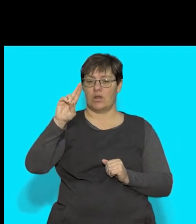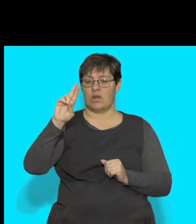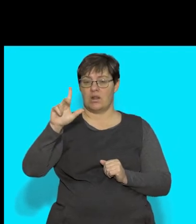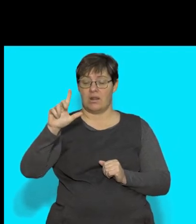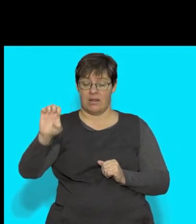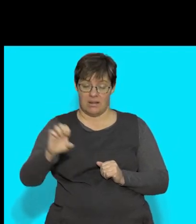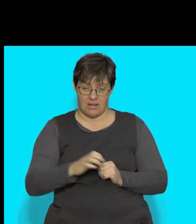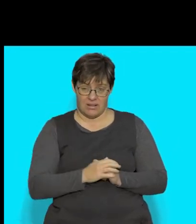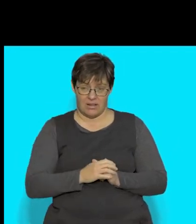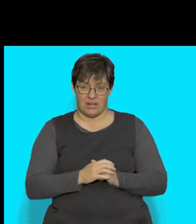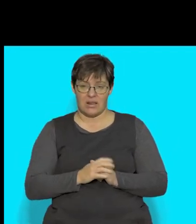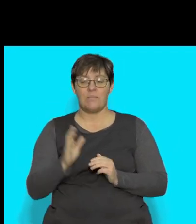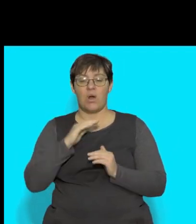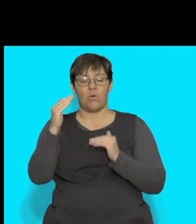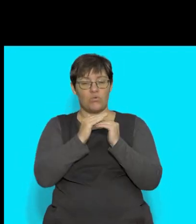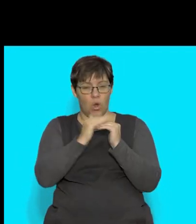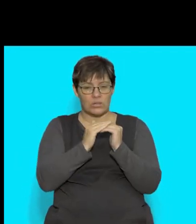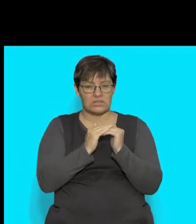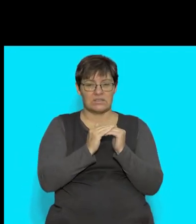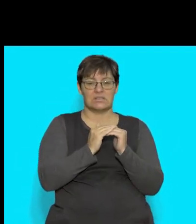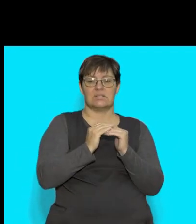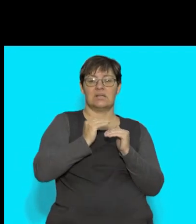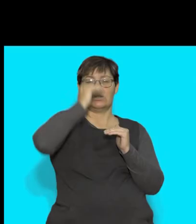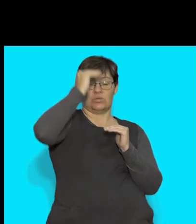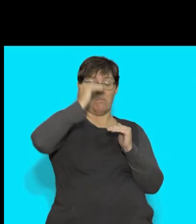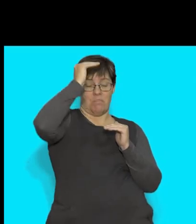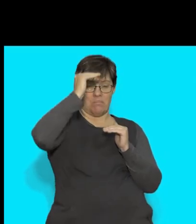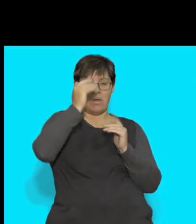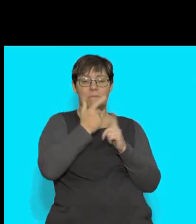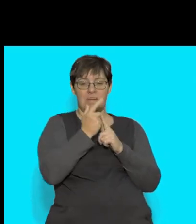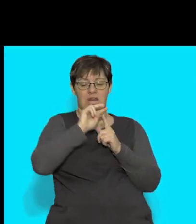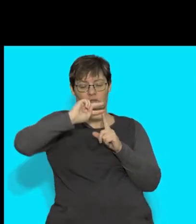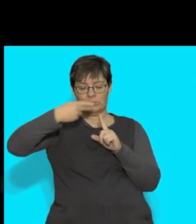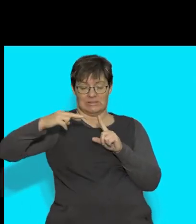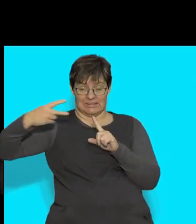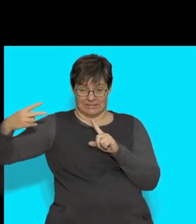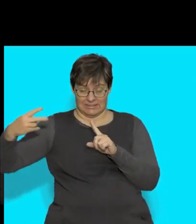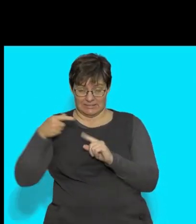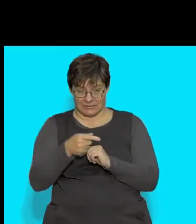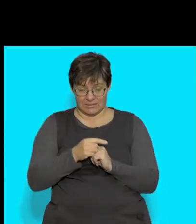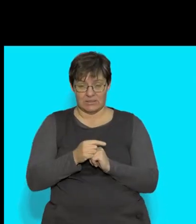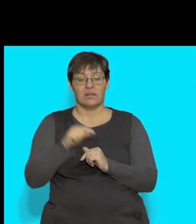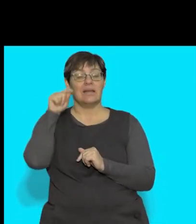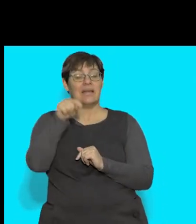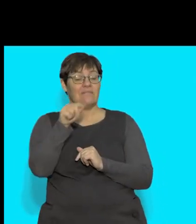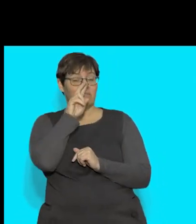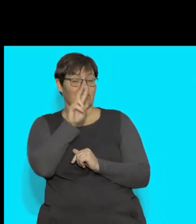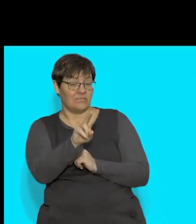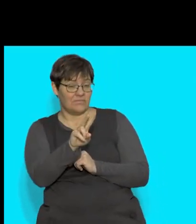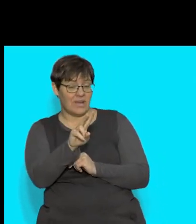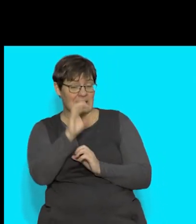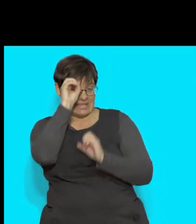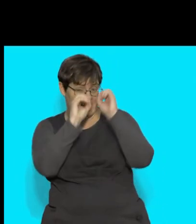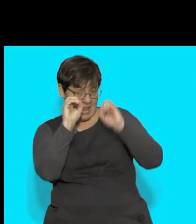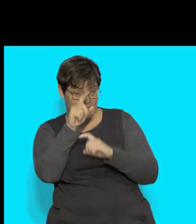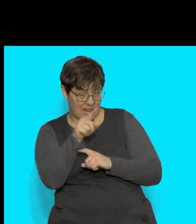means twisted. Now, in this tubule, if I had to draw a cell, the cell looks like this.